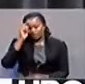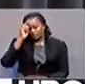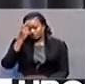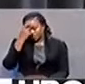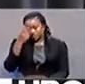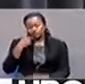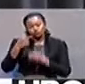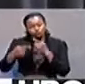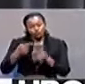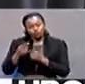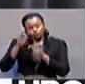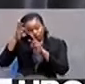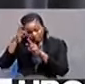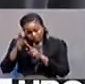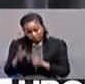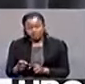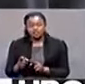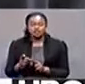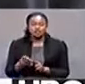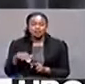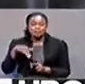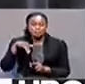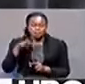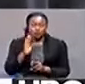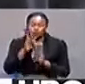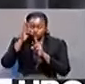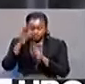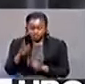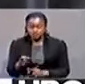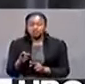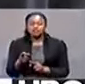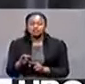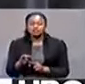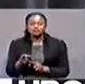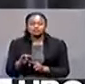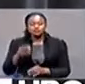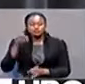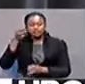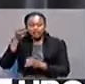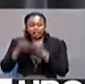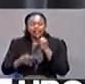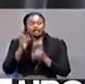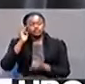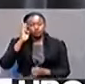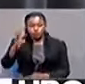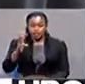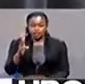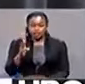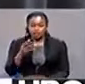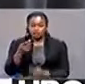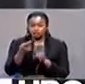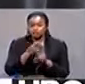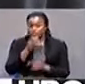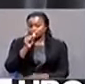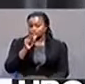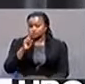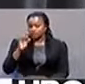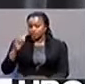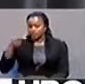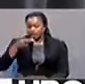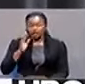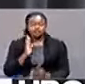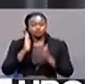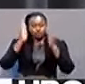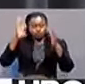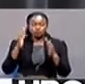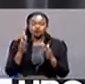to respect, especially the last will that has been talked about of the Archbishop on